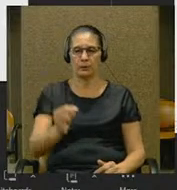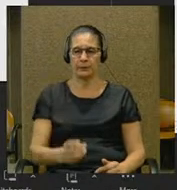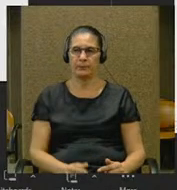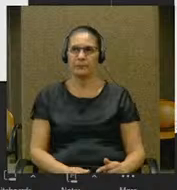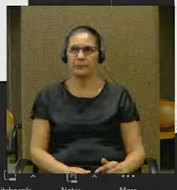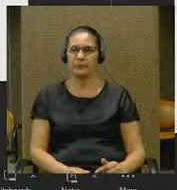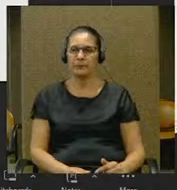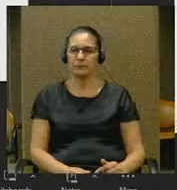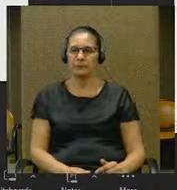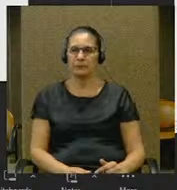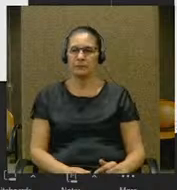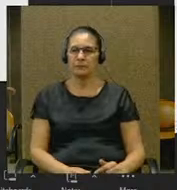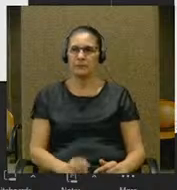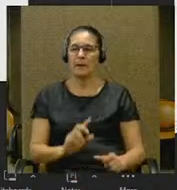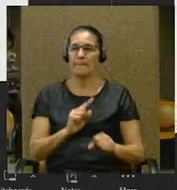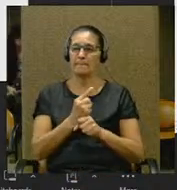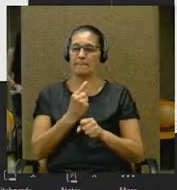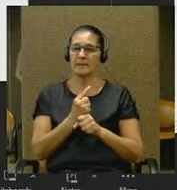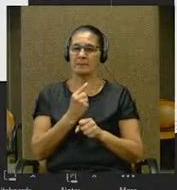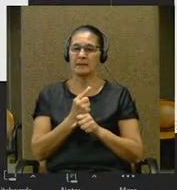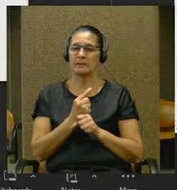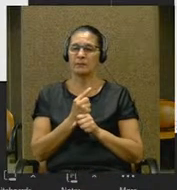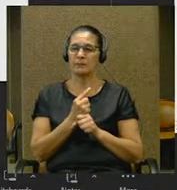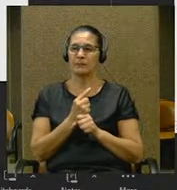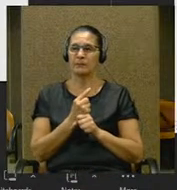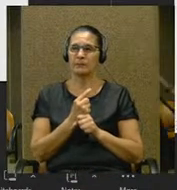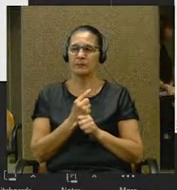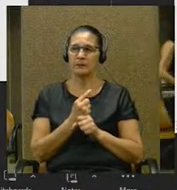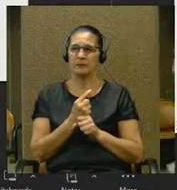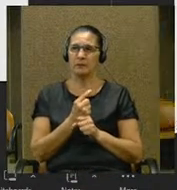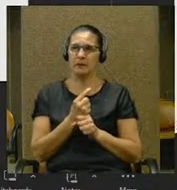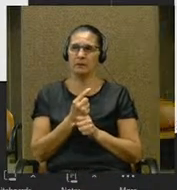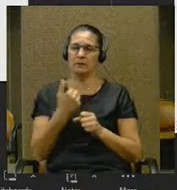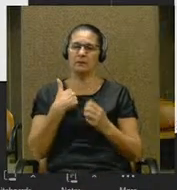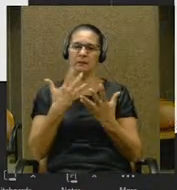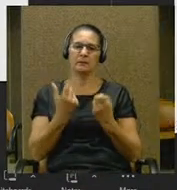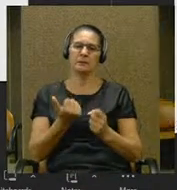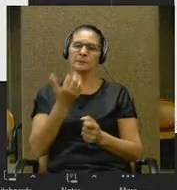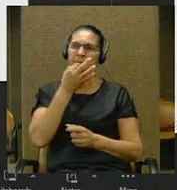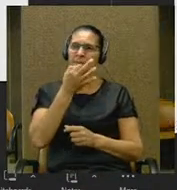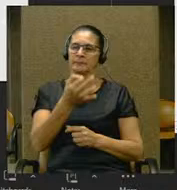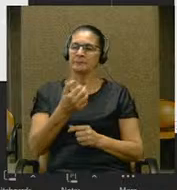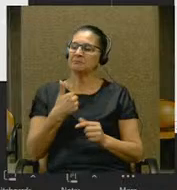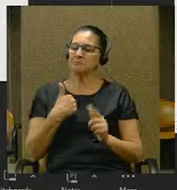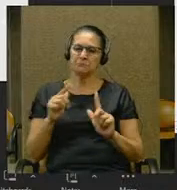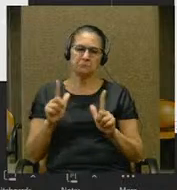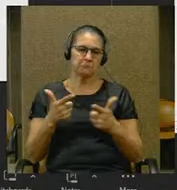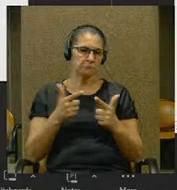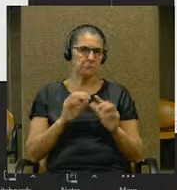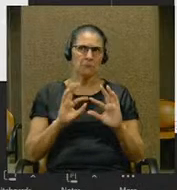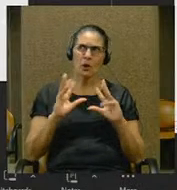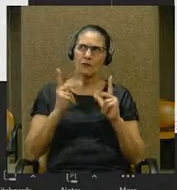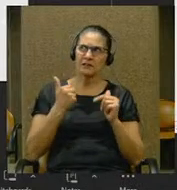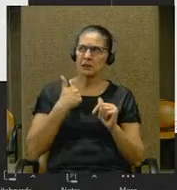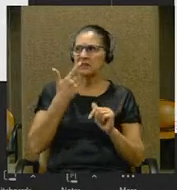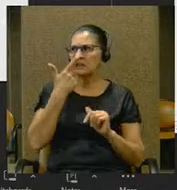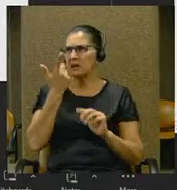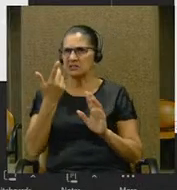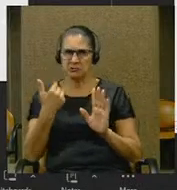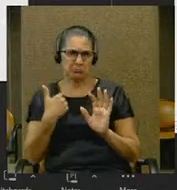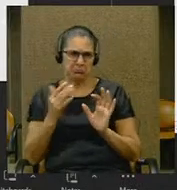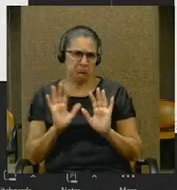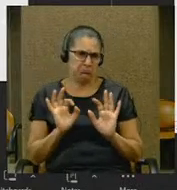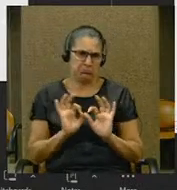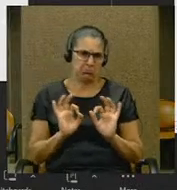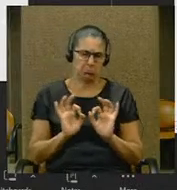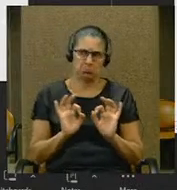So first of all, I'd like to just put disclosure that I have no commercial funding conflict of interest, and I'm supported by the